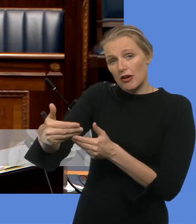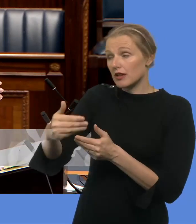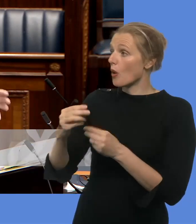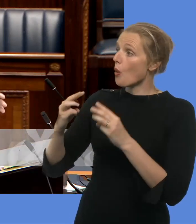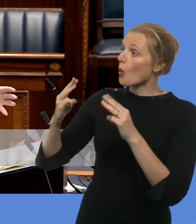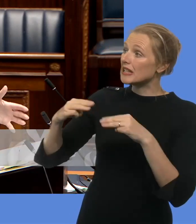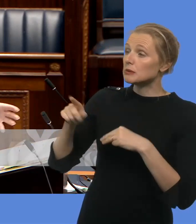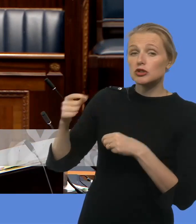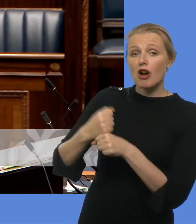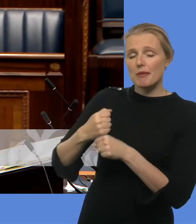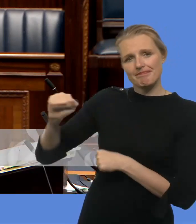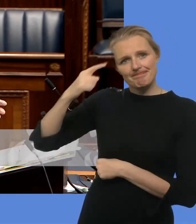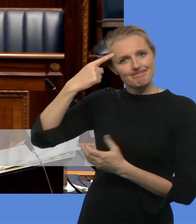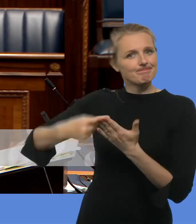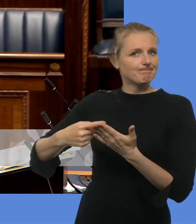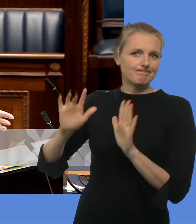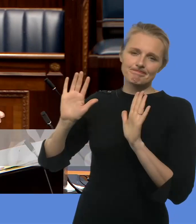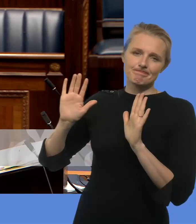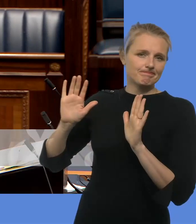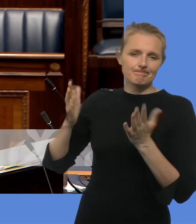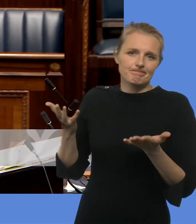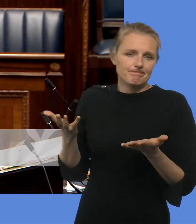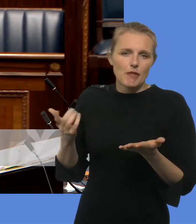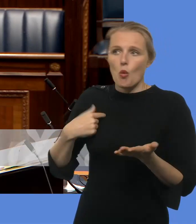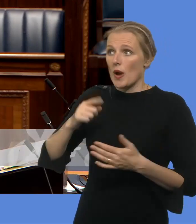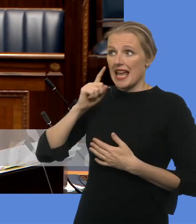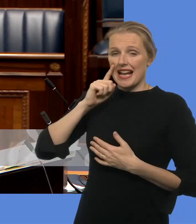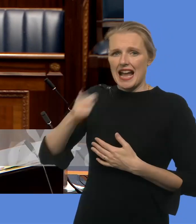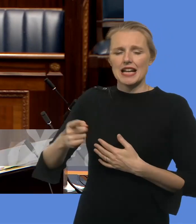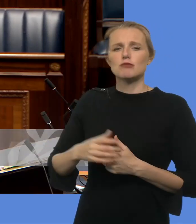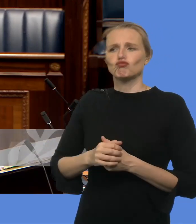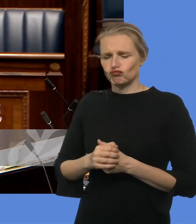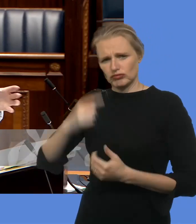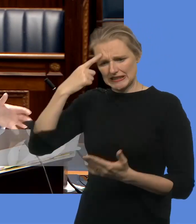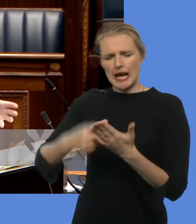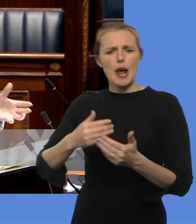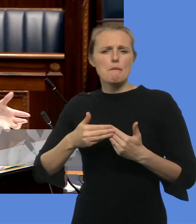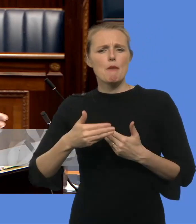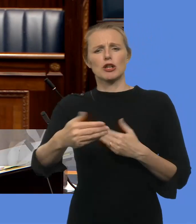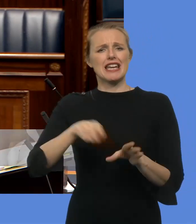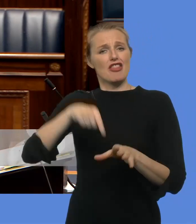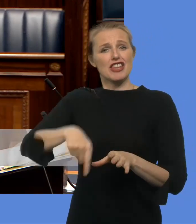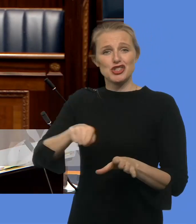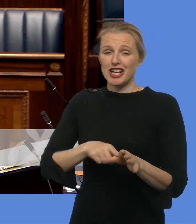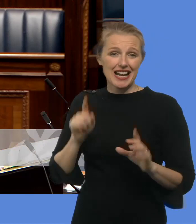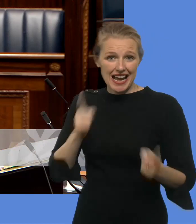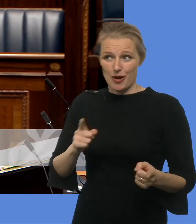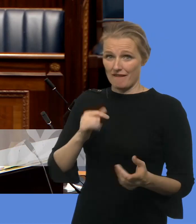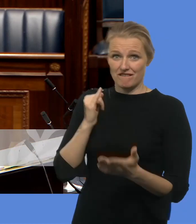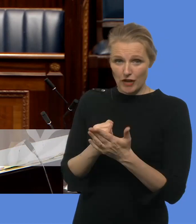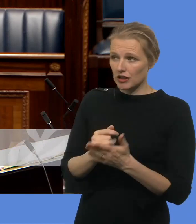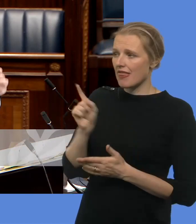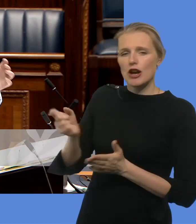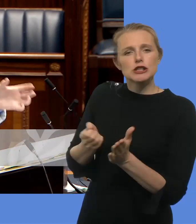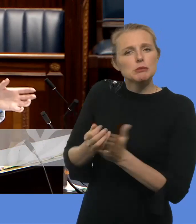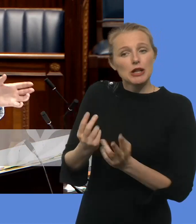Westminster chooses, and we are not, for example, in the position that we are able to set a multi-year budget this year because this is the final year of a spending